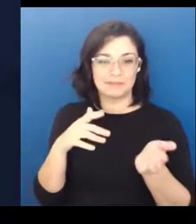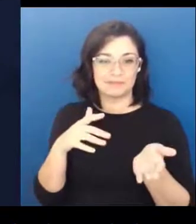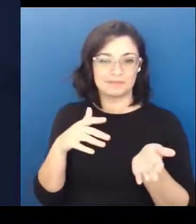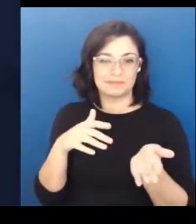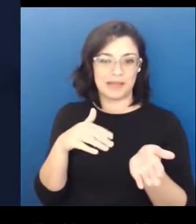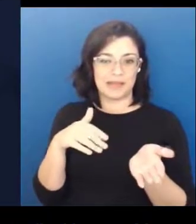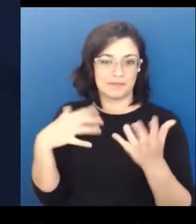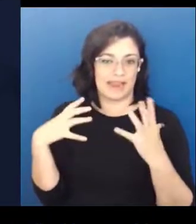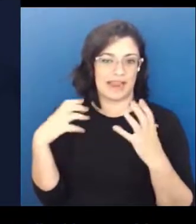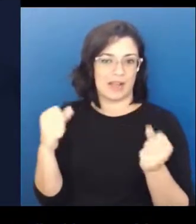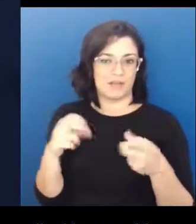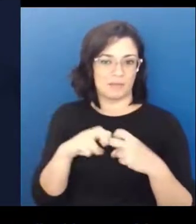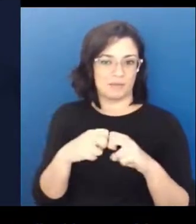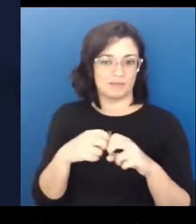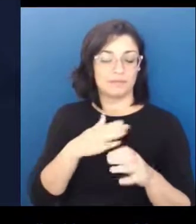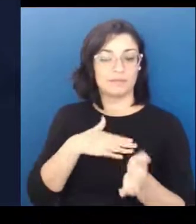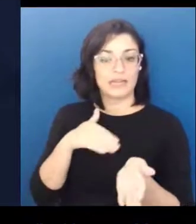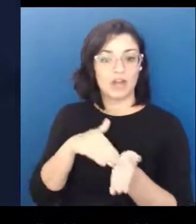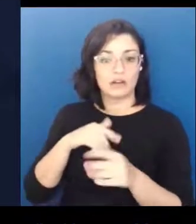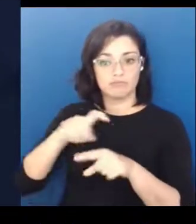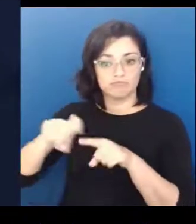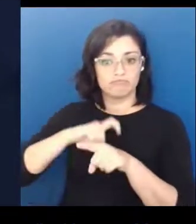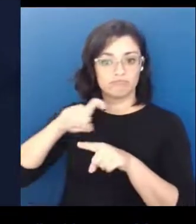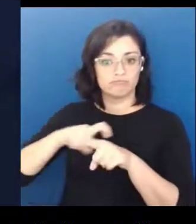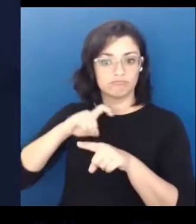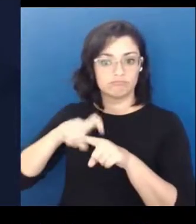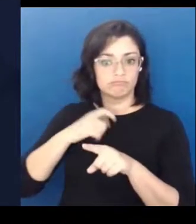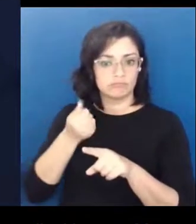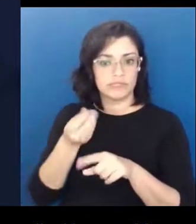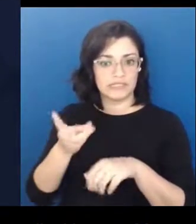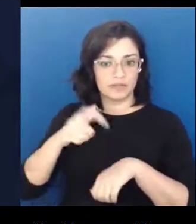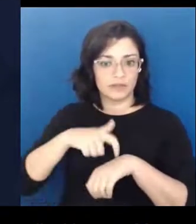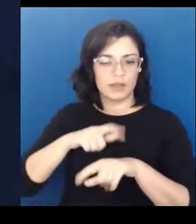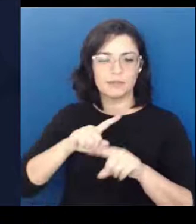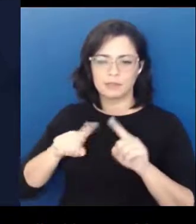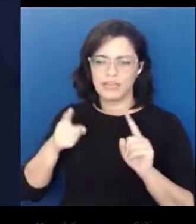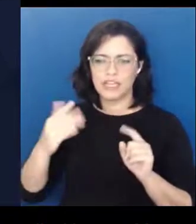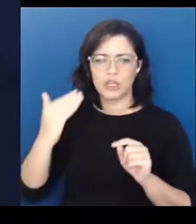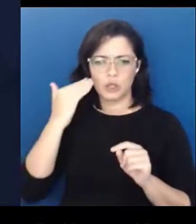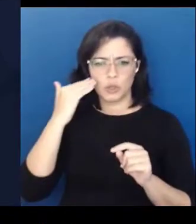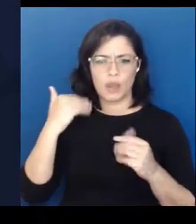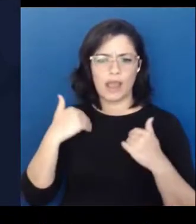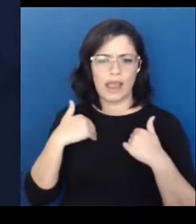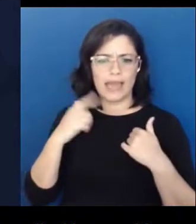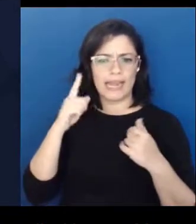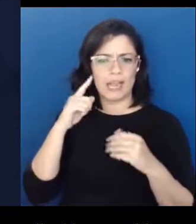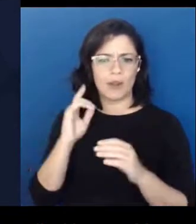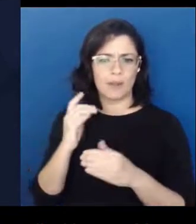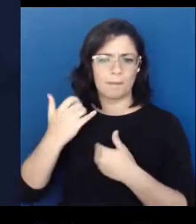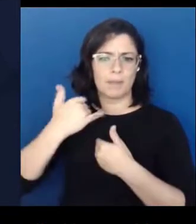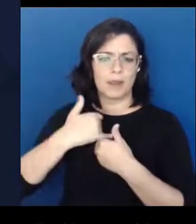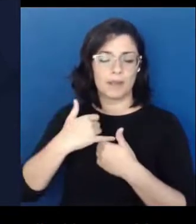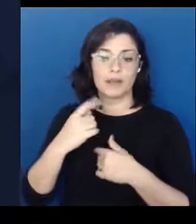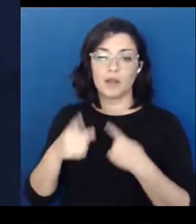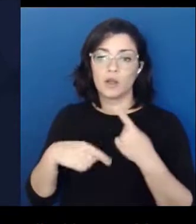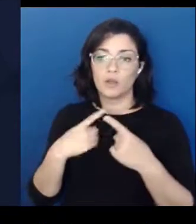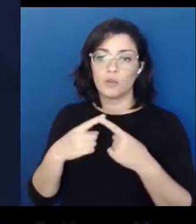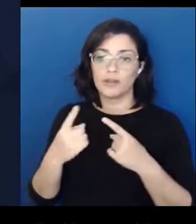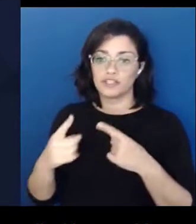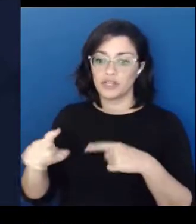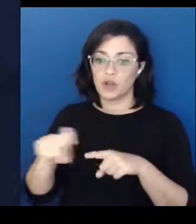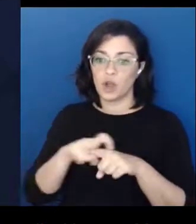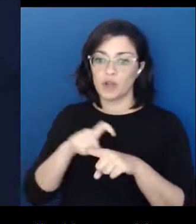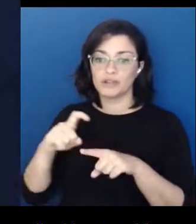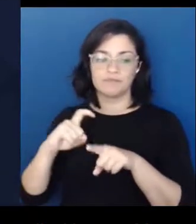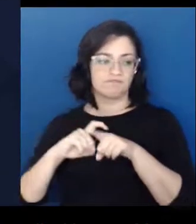times, but my doctor knew that I had a hearing impairment. So when she called my wife's phone so that